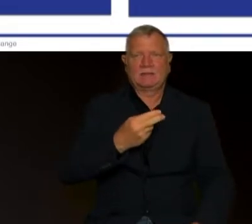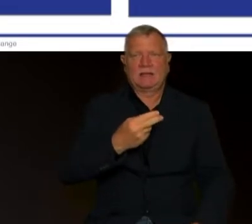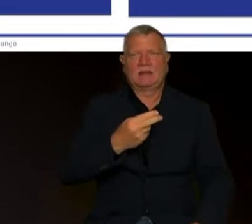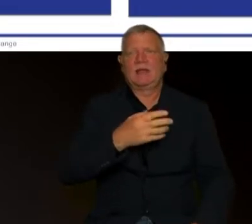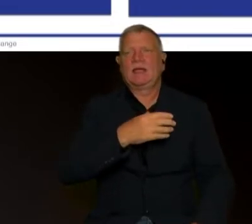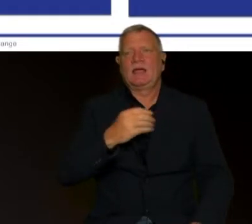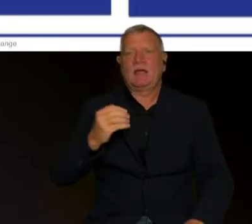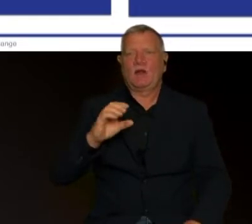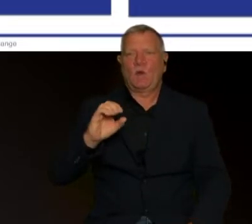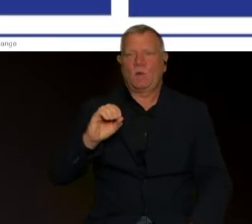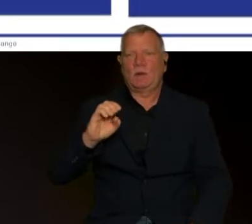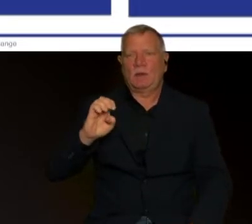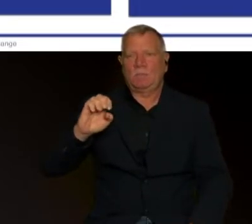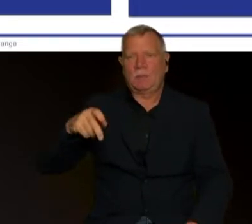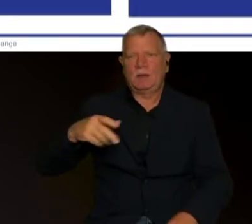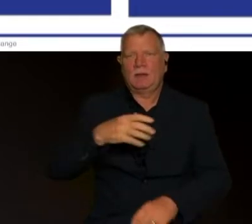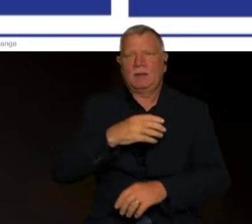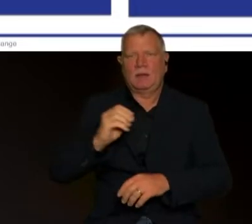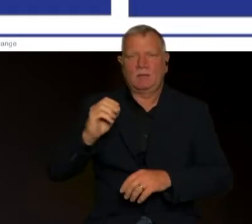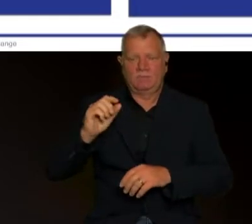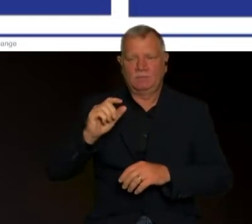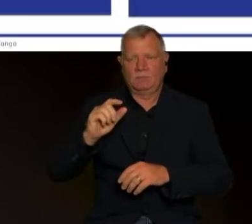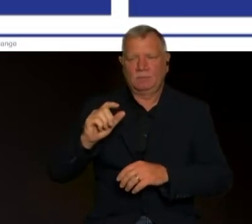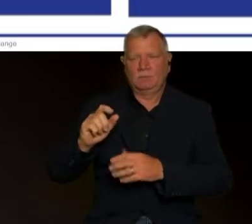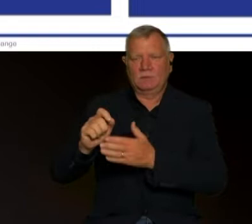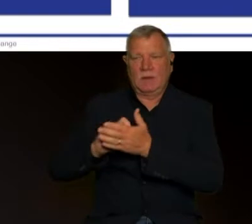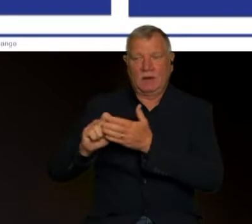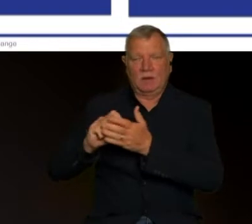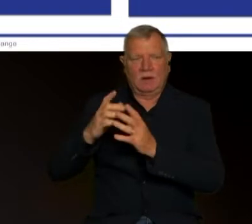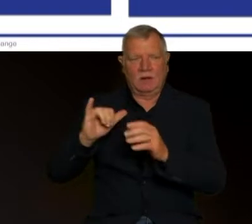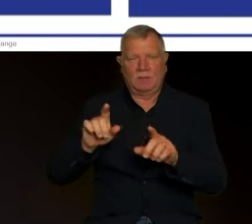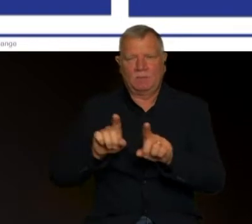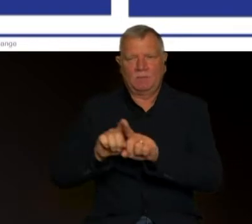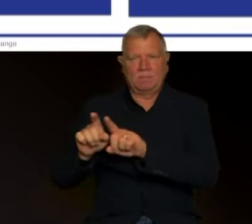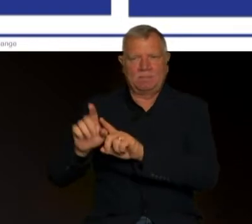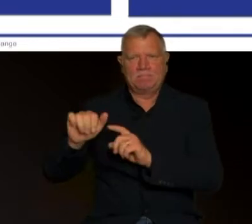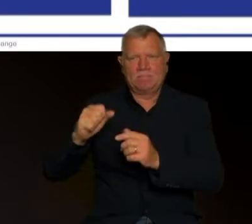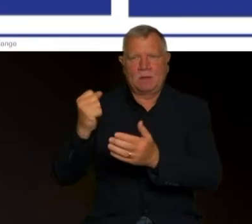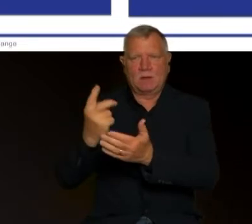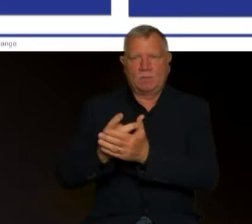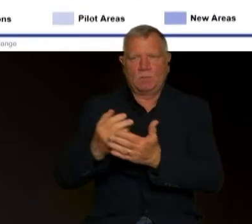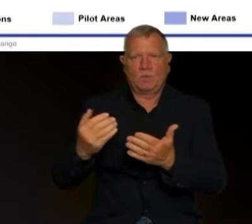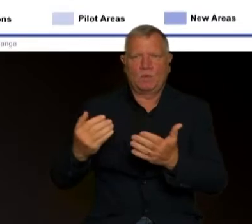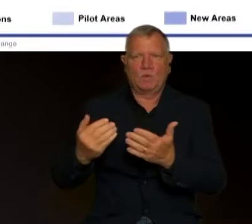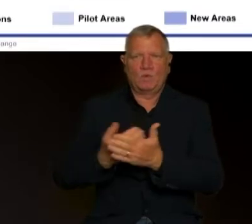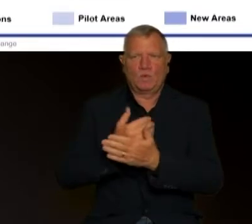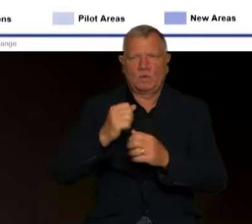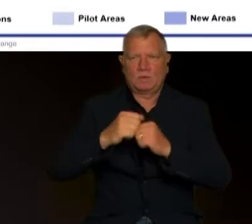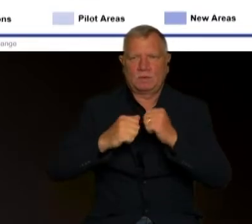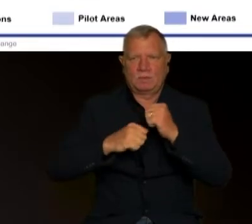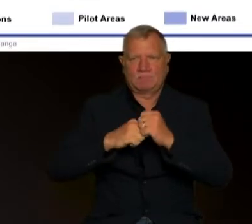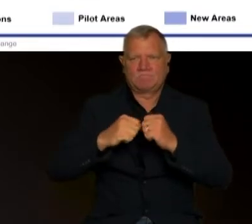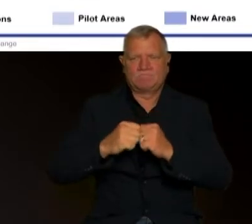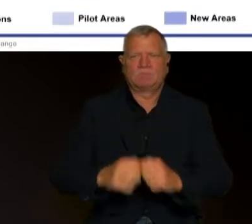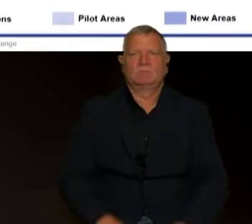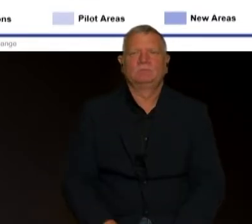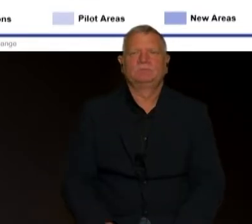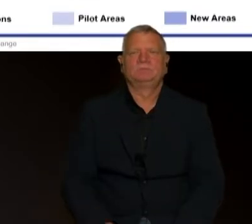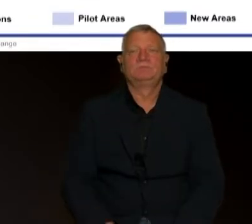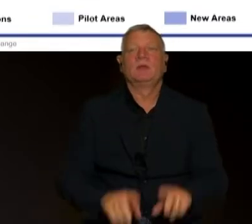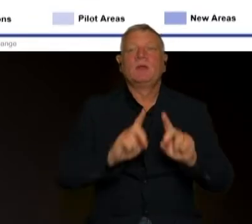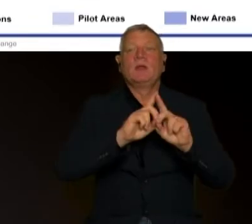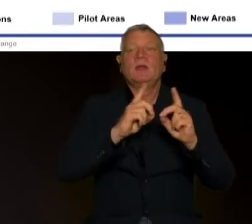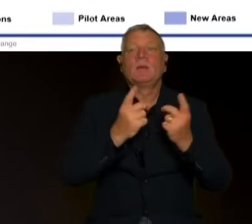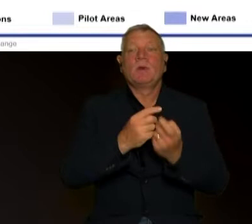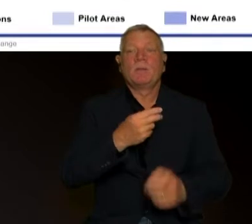are being implemented right now in Treasury and OMB. The Secretary and his team have been doing this ever since the new organizational